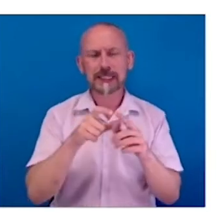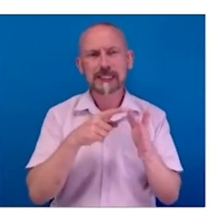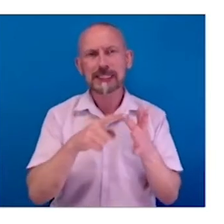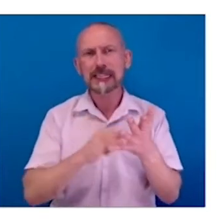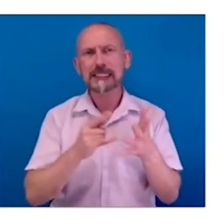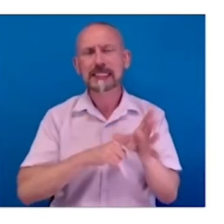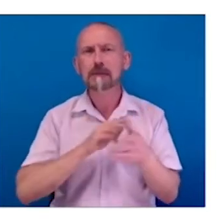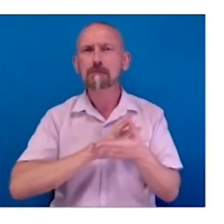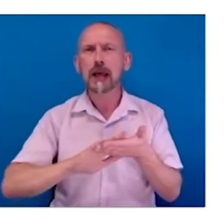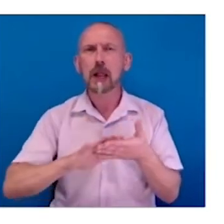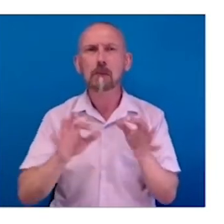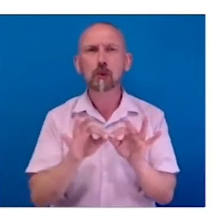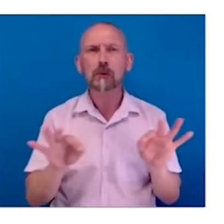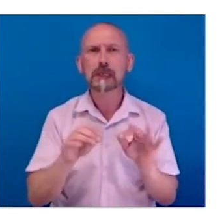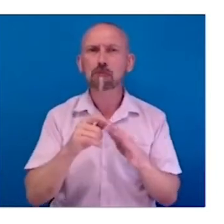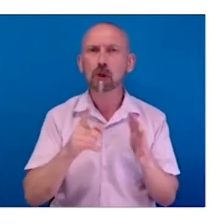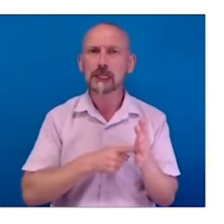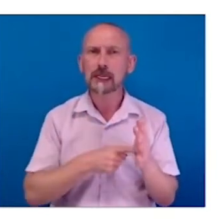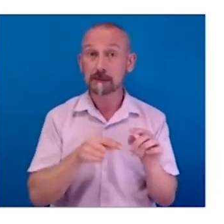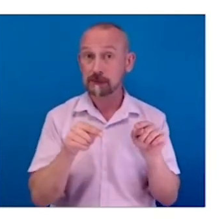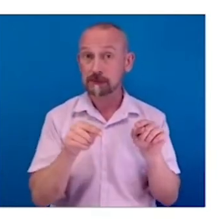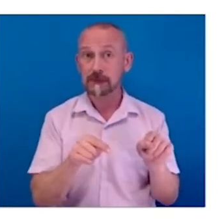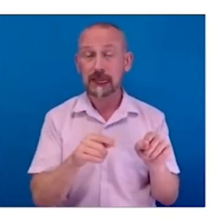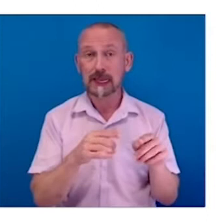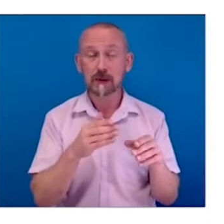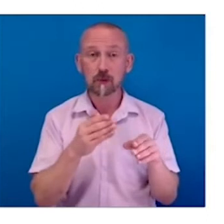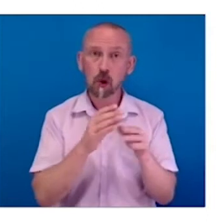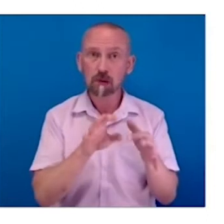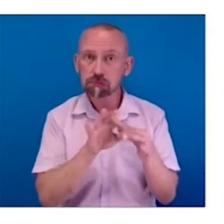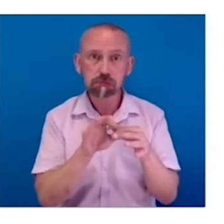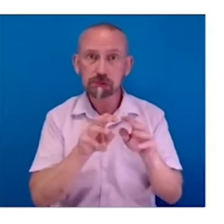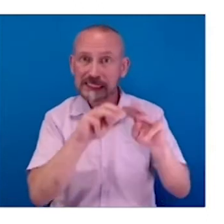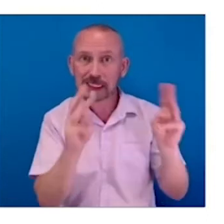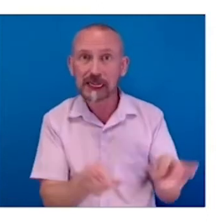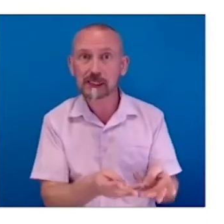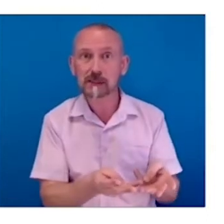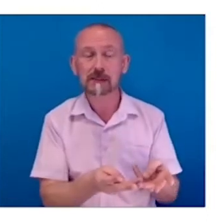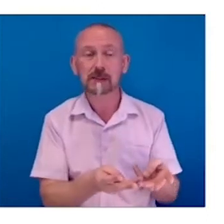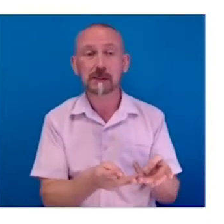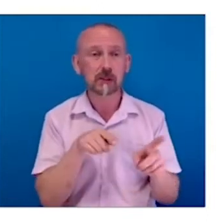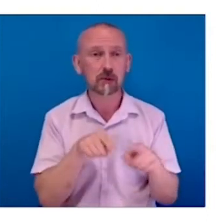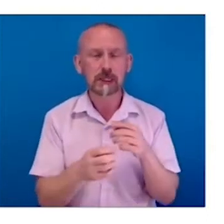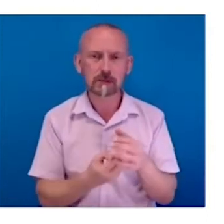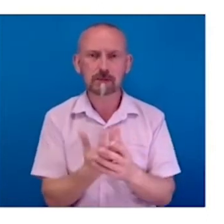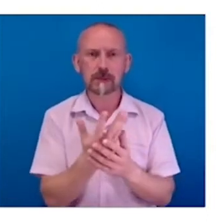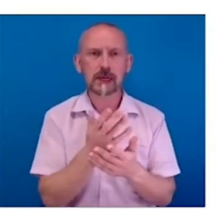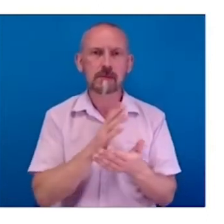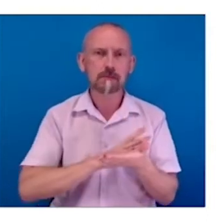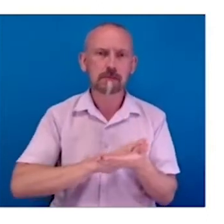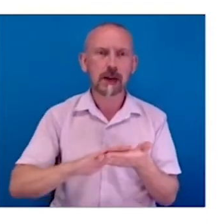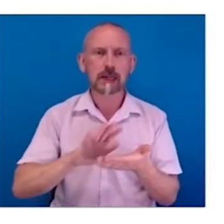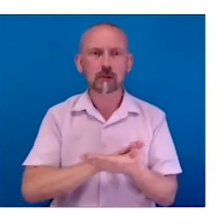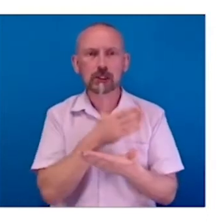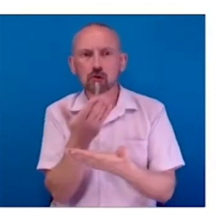Project is working internationally towards producing a global transcription tool for the production of Braille